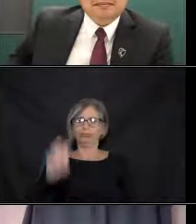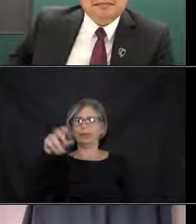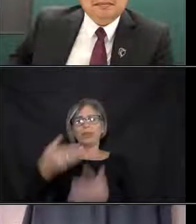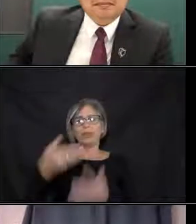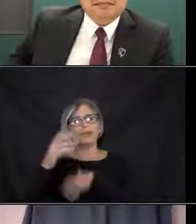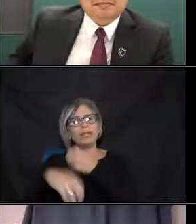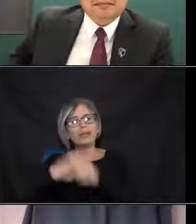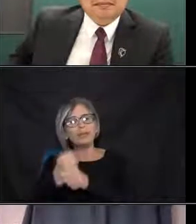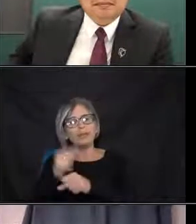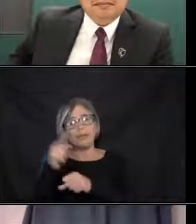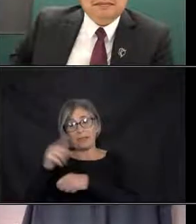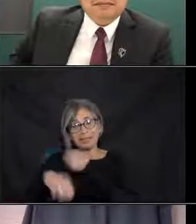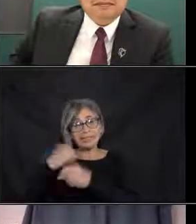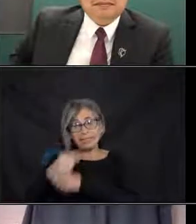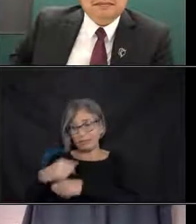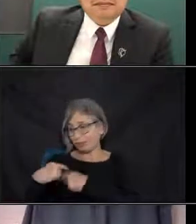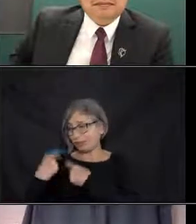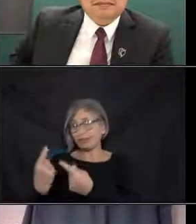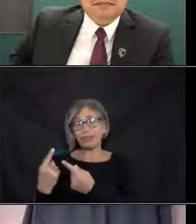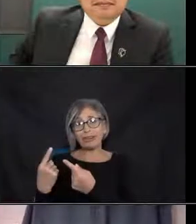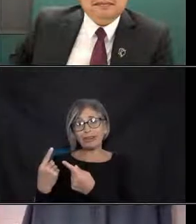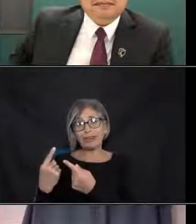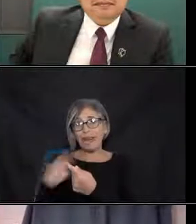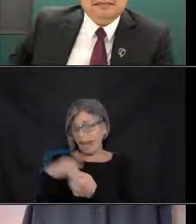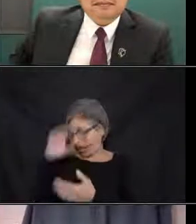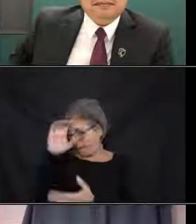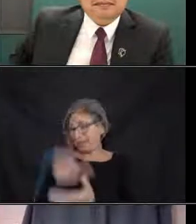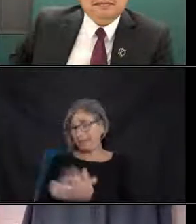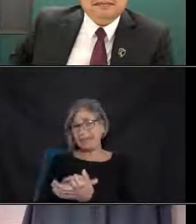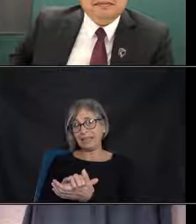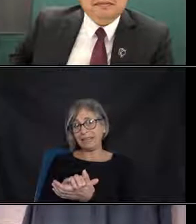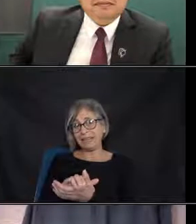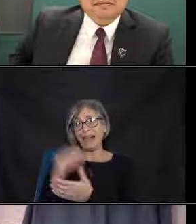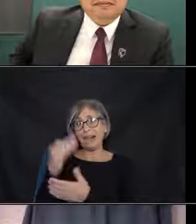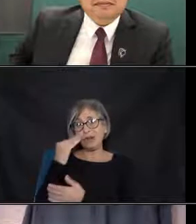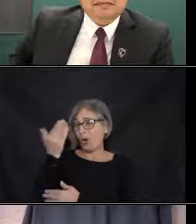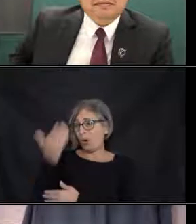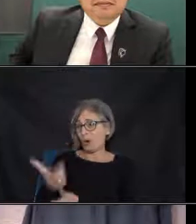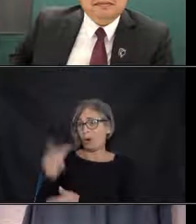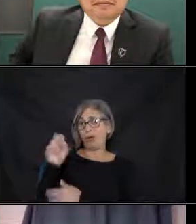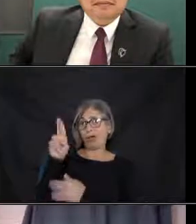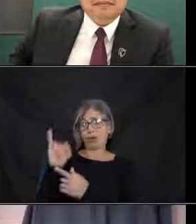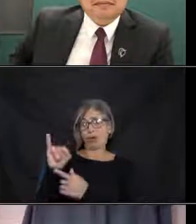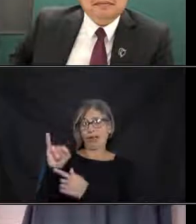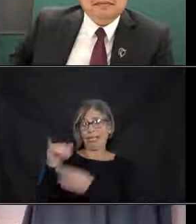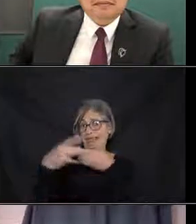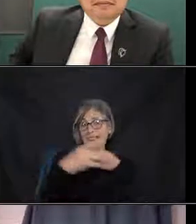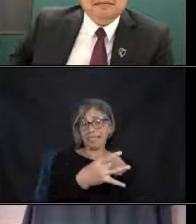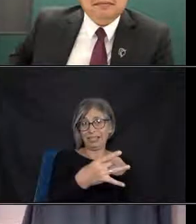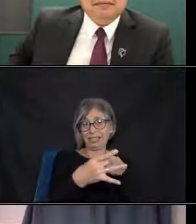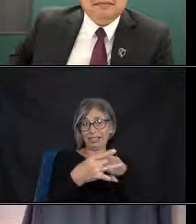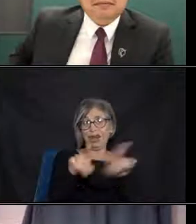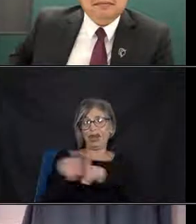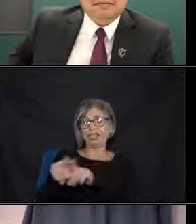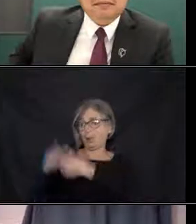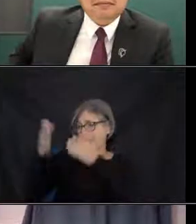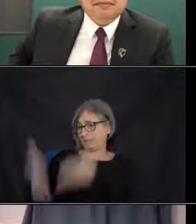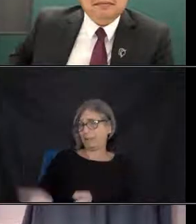this past year, I believe I've gotten to know Lori not only as a leader but as a